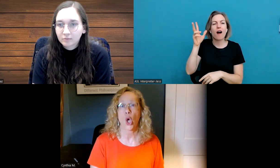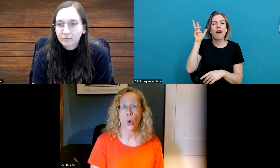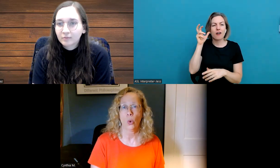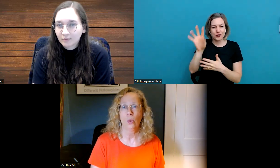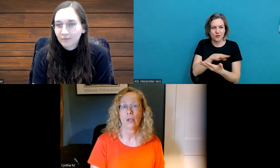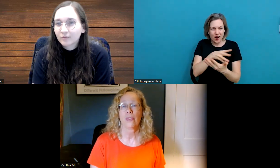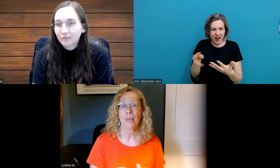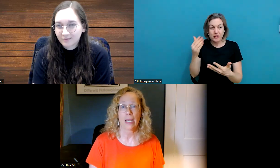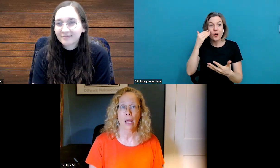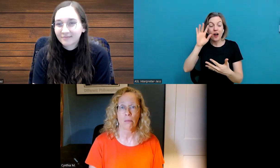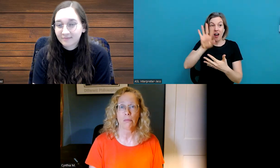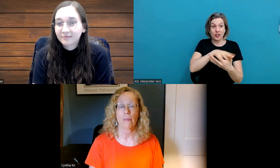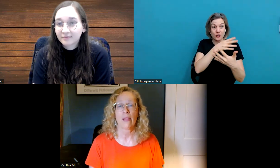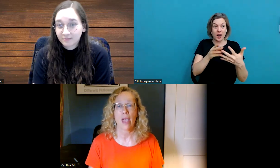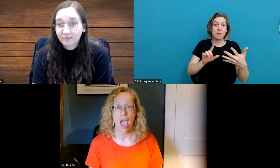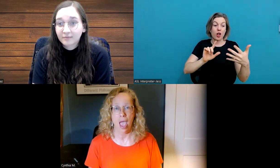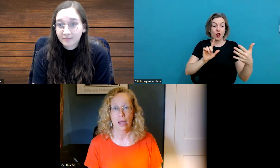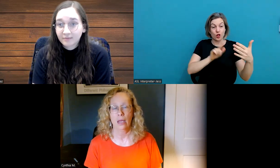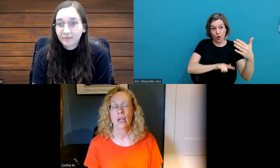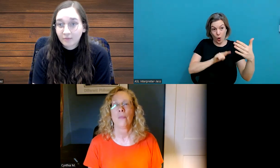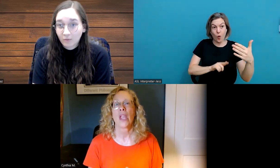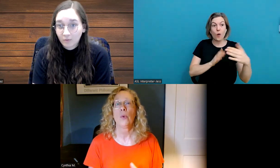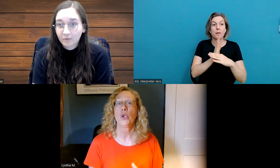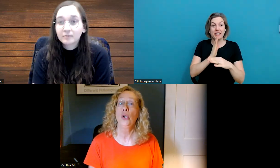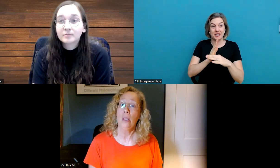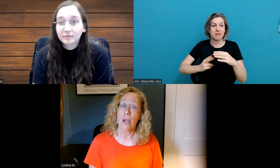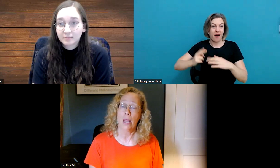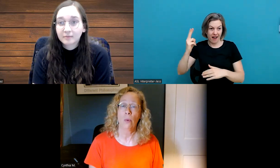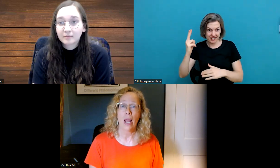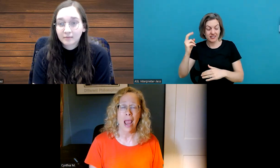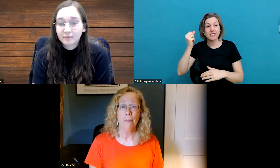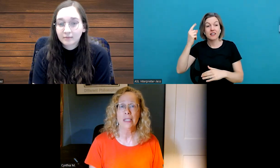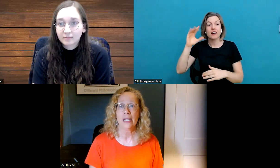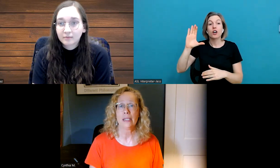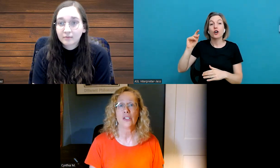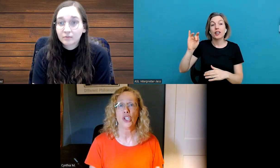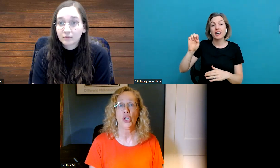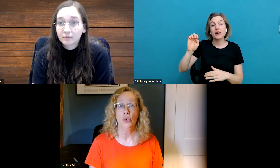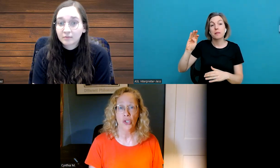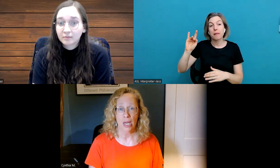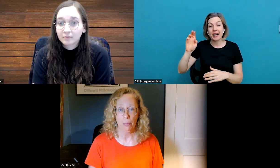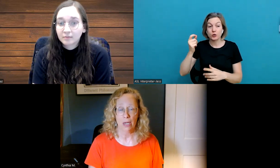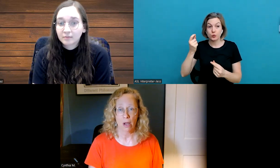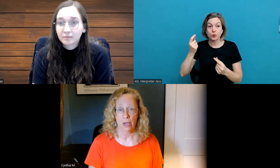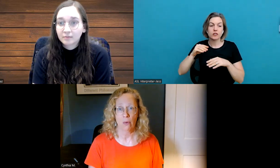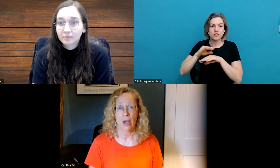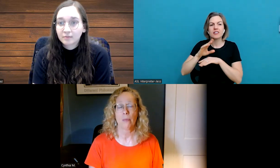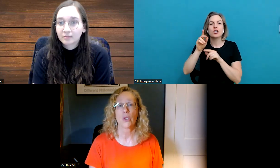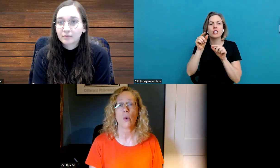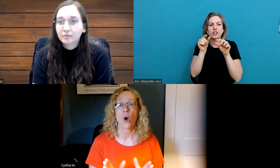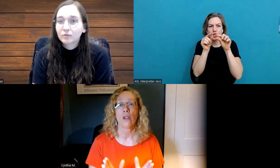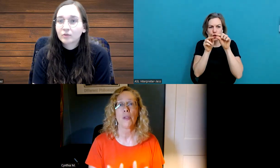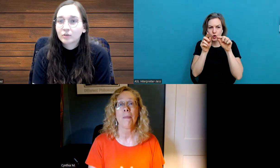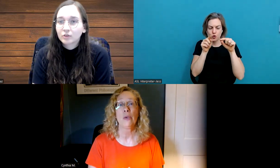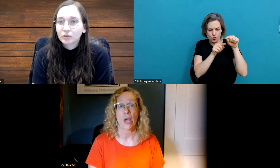the low, the medium, and the high. And with a cookie bite, what happens is it's a U shape in an audiogram.